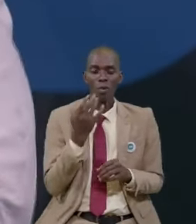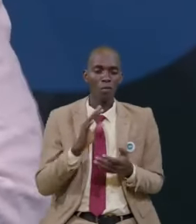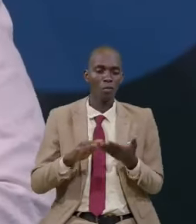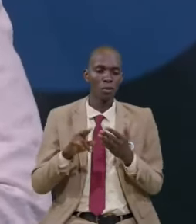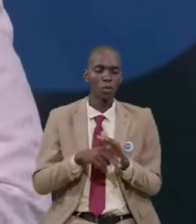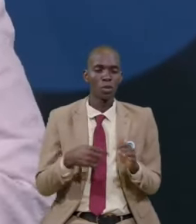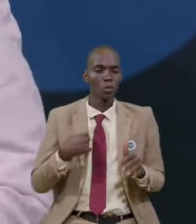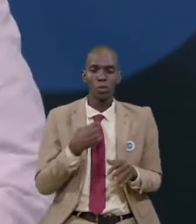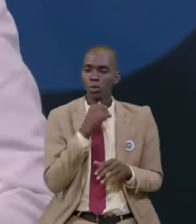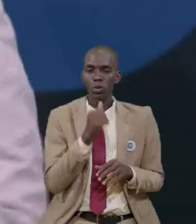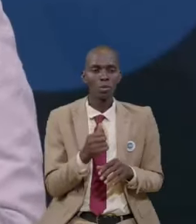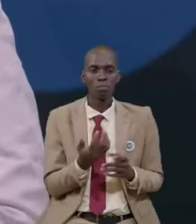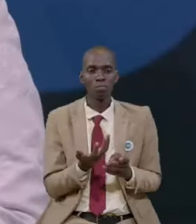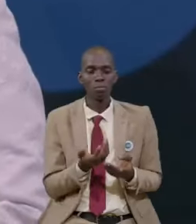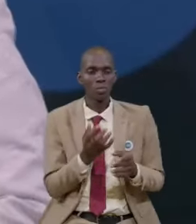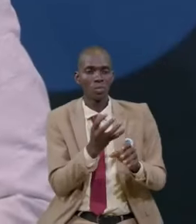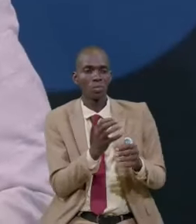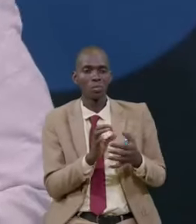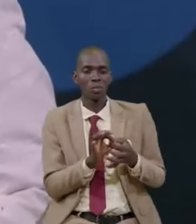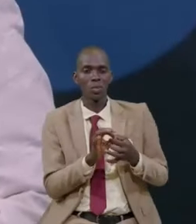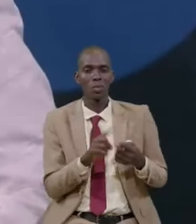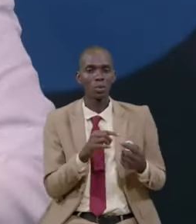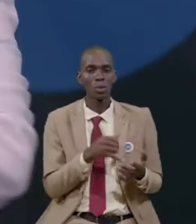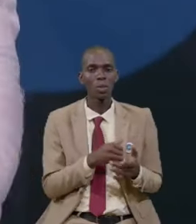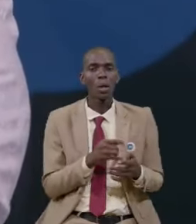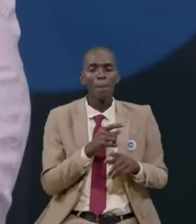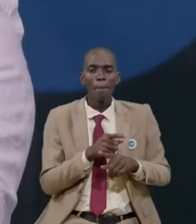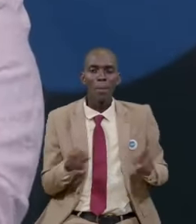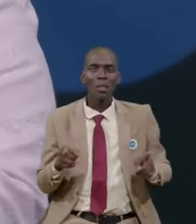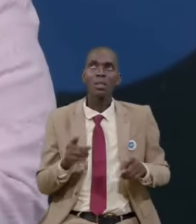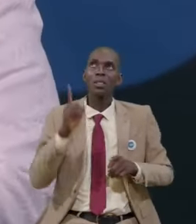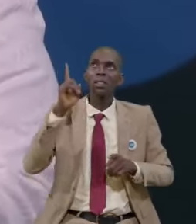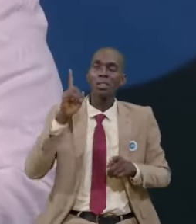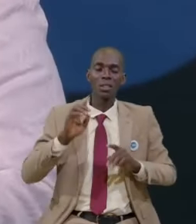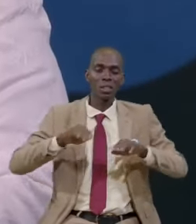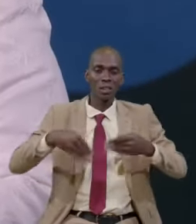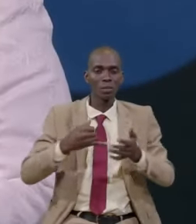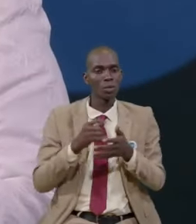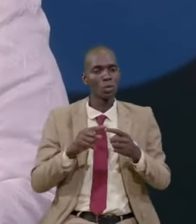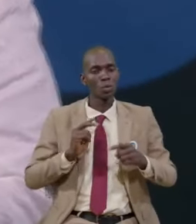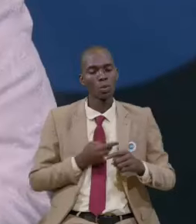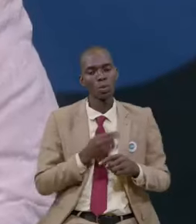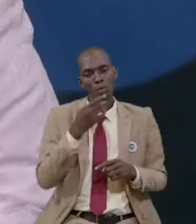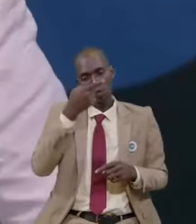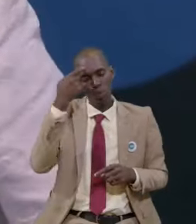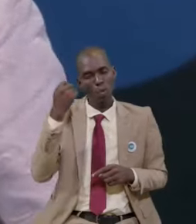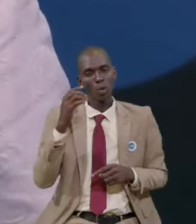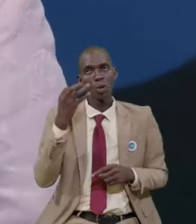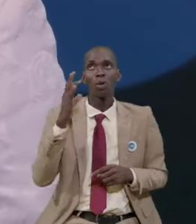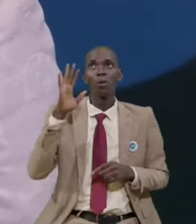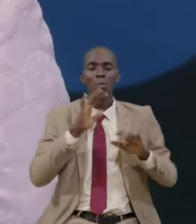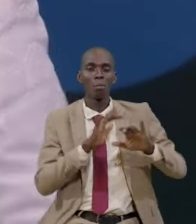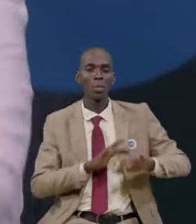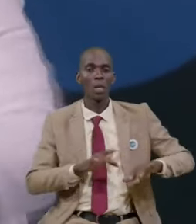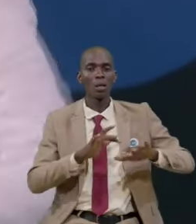favor of setting us free and loosening all the chains and all the cords that tied